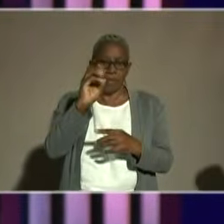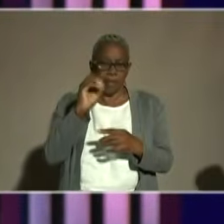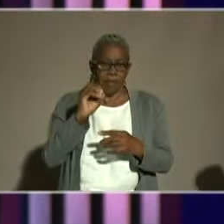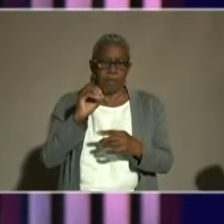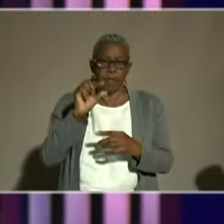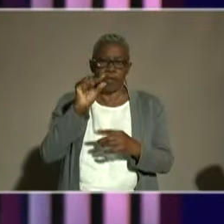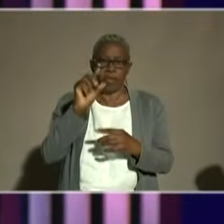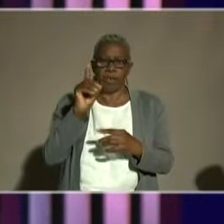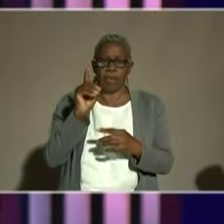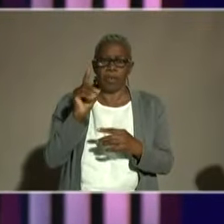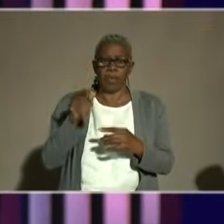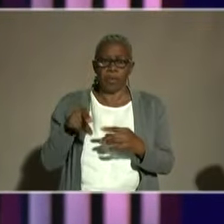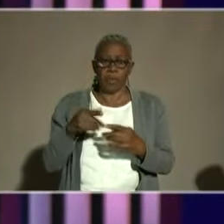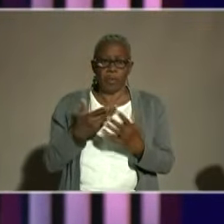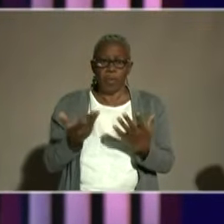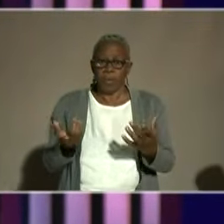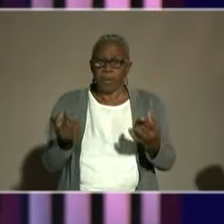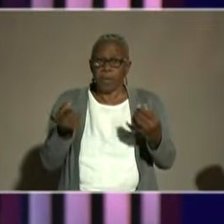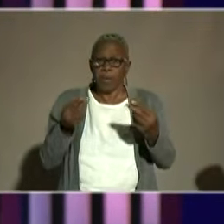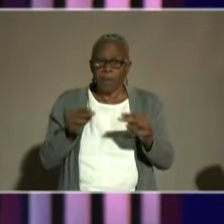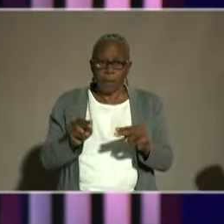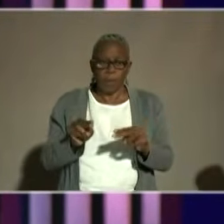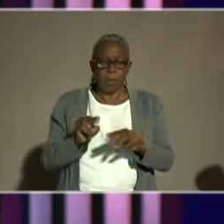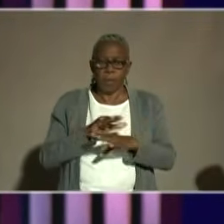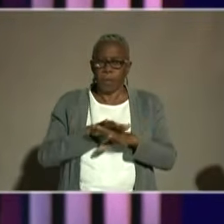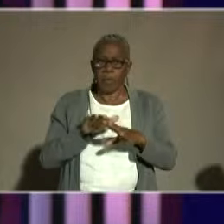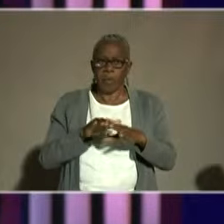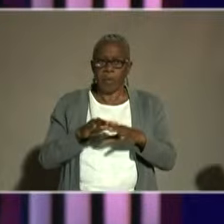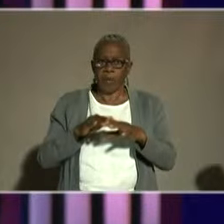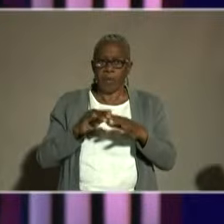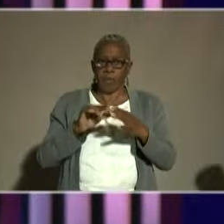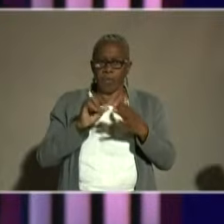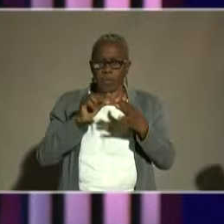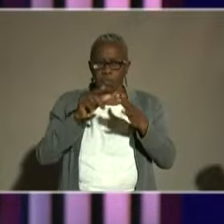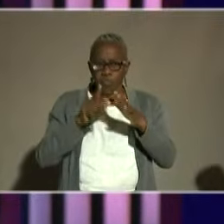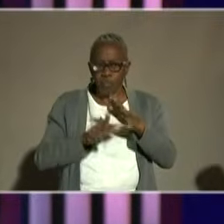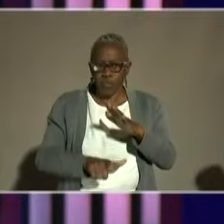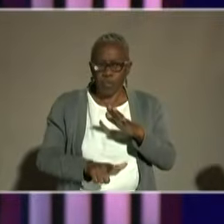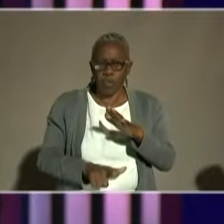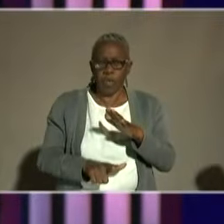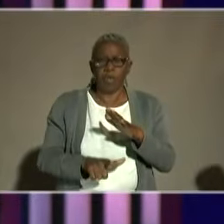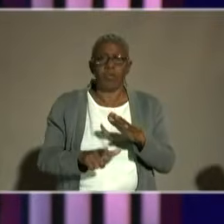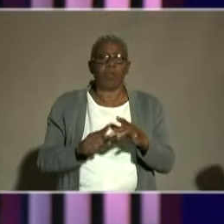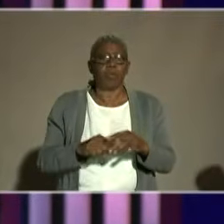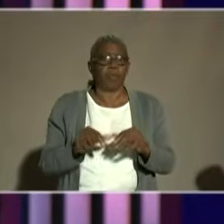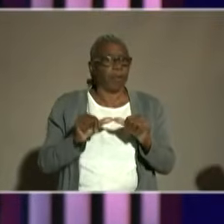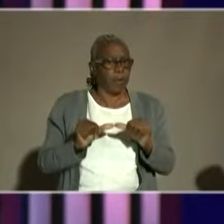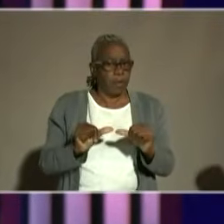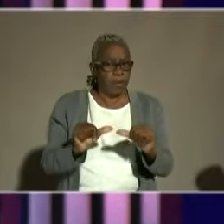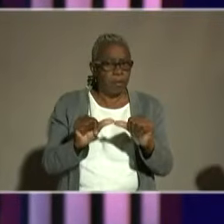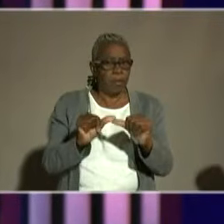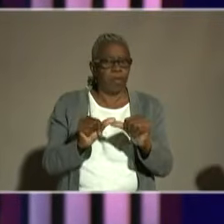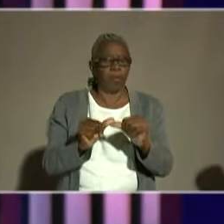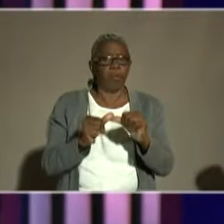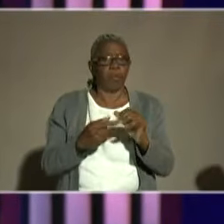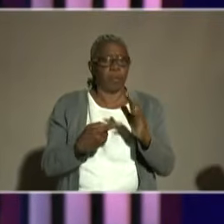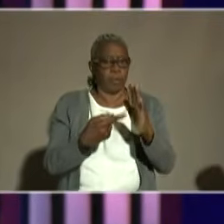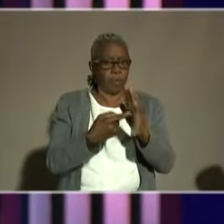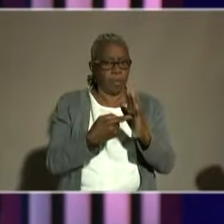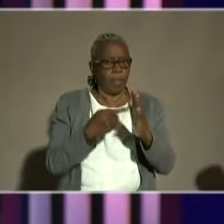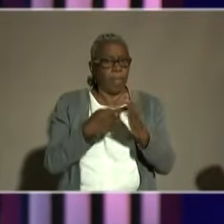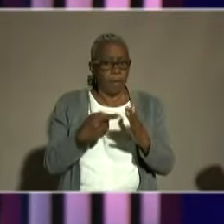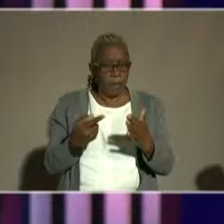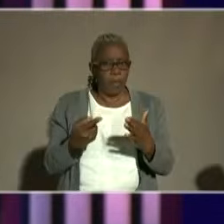GDP. Once that happens, we no longer have to reduce debt as a priority. We just have to maintain that debt profile. That will